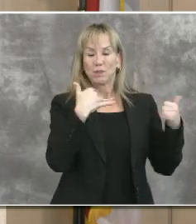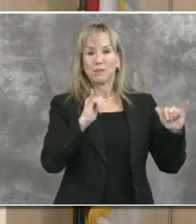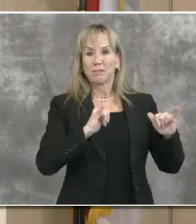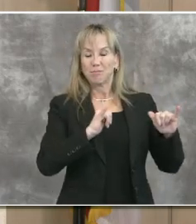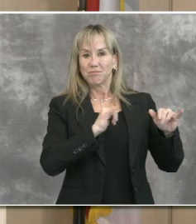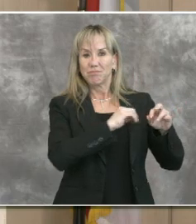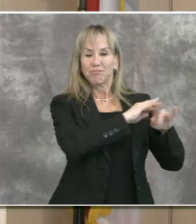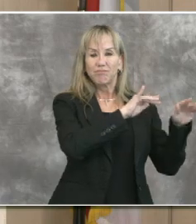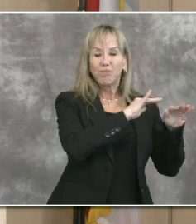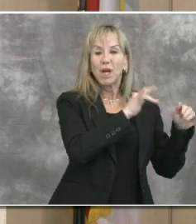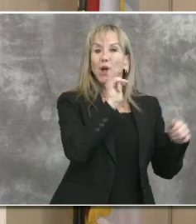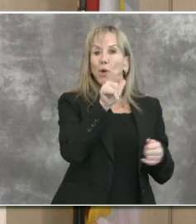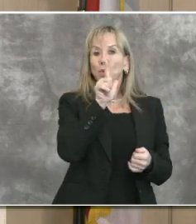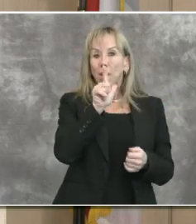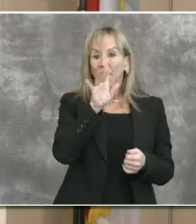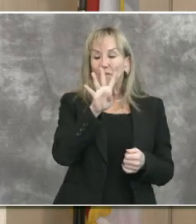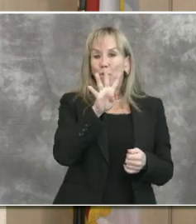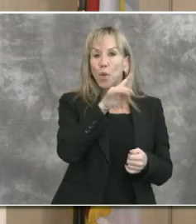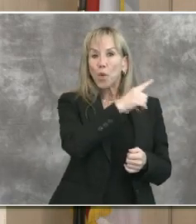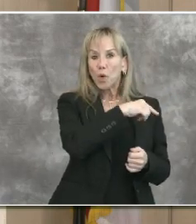cases, 24